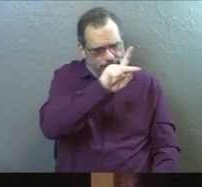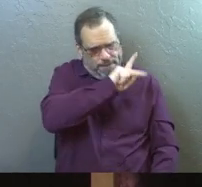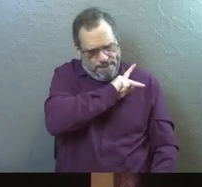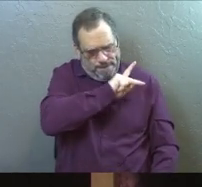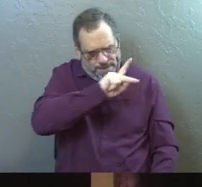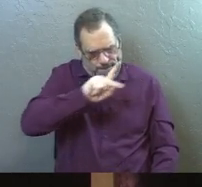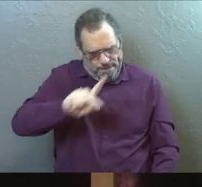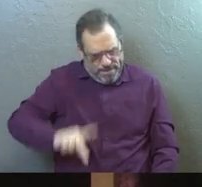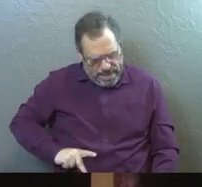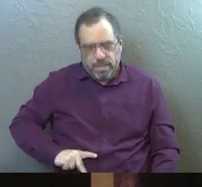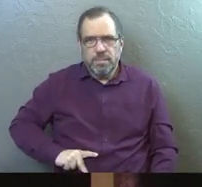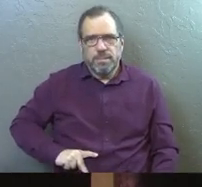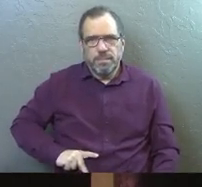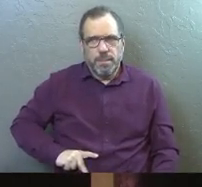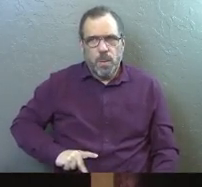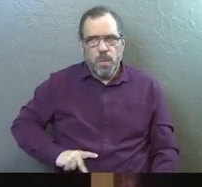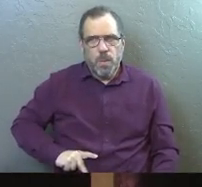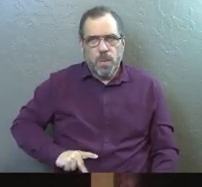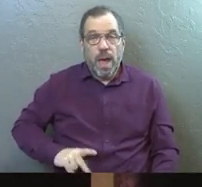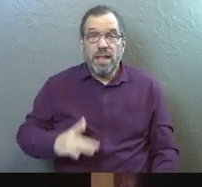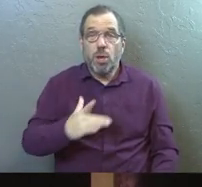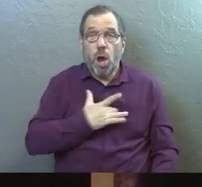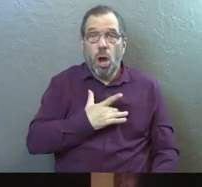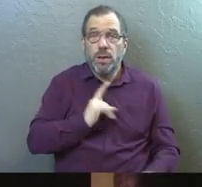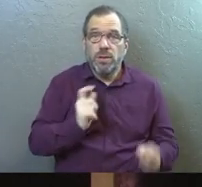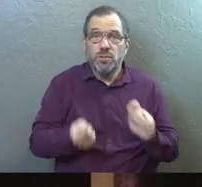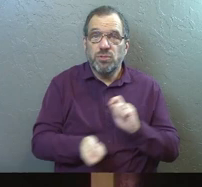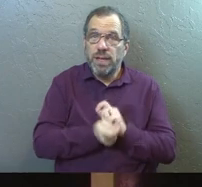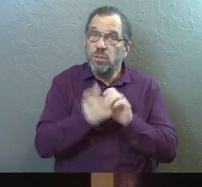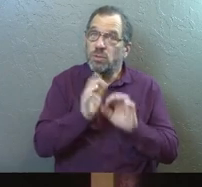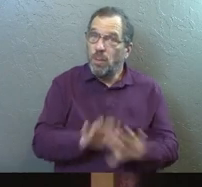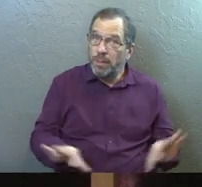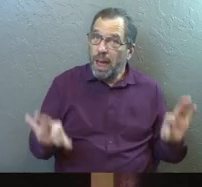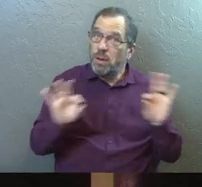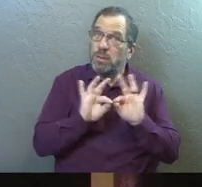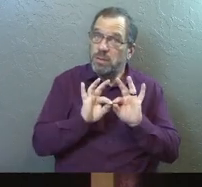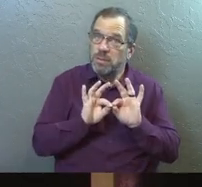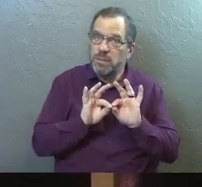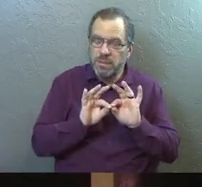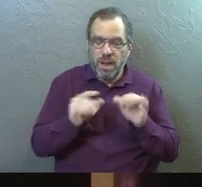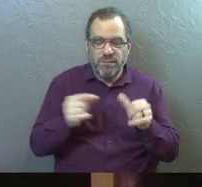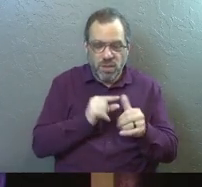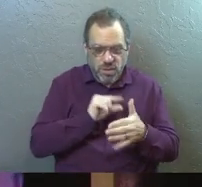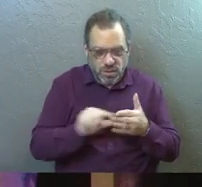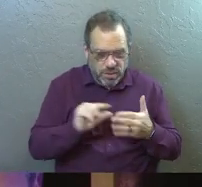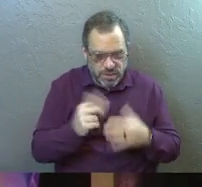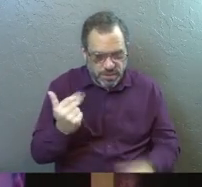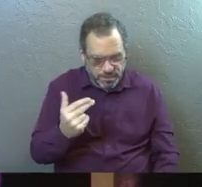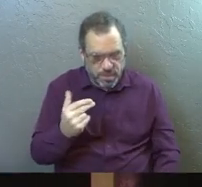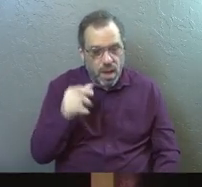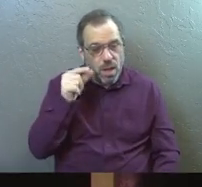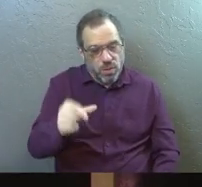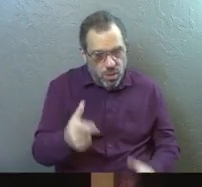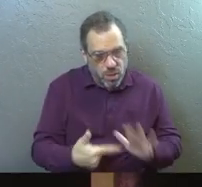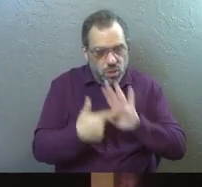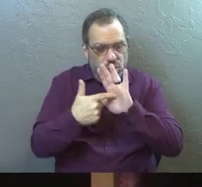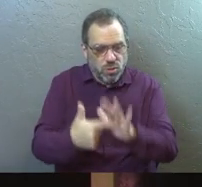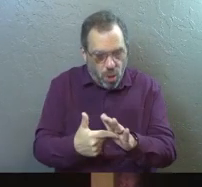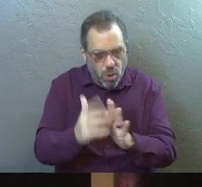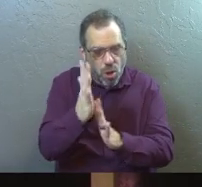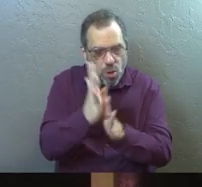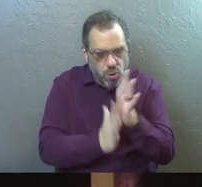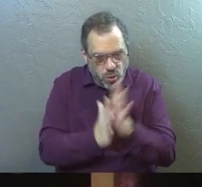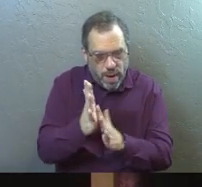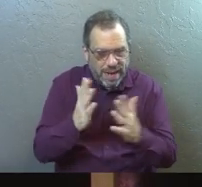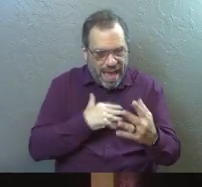king. And that changes your heart. So it matters. Verse 13, with it you must present a grain